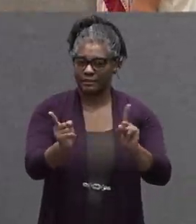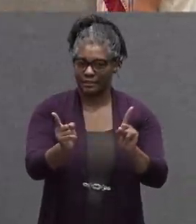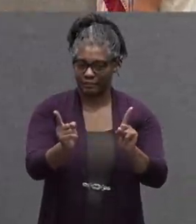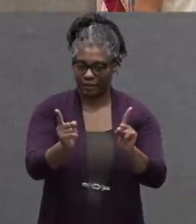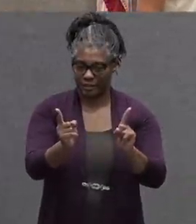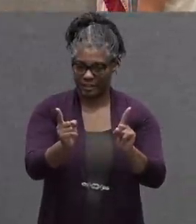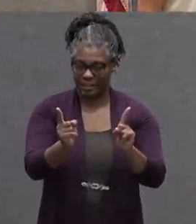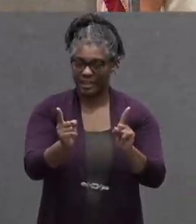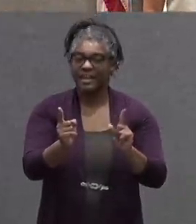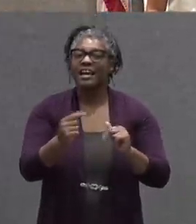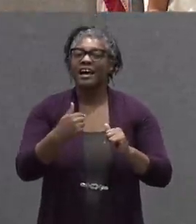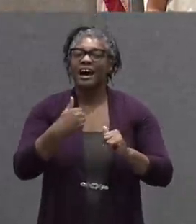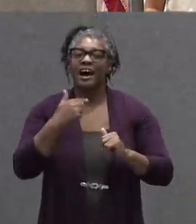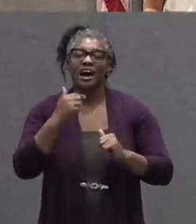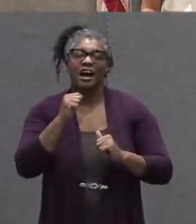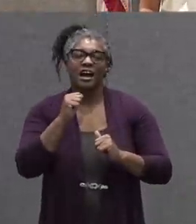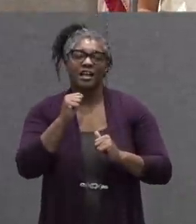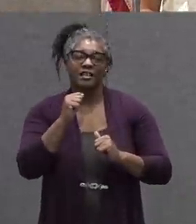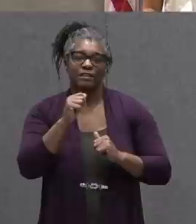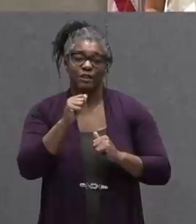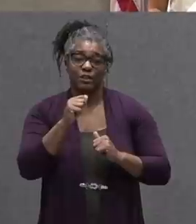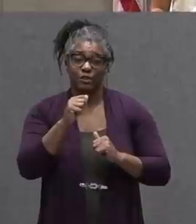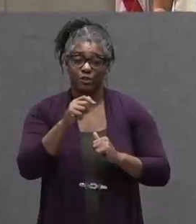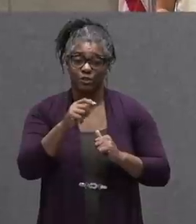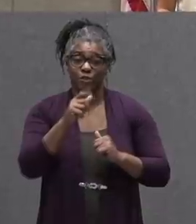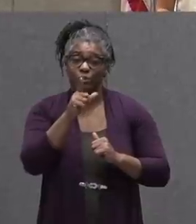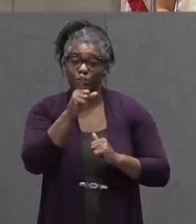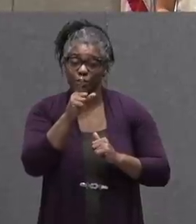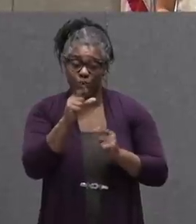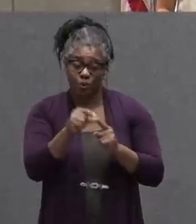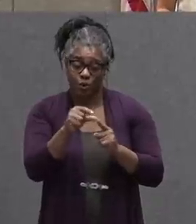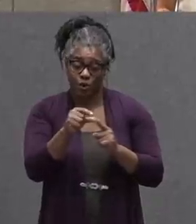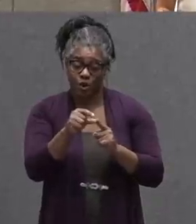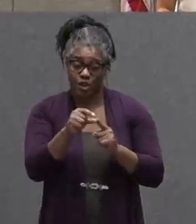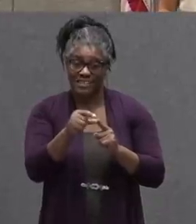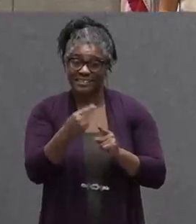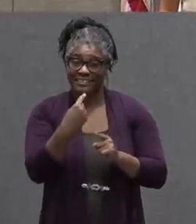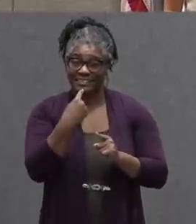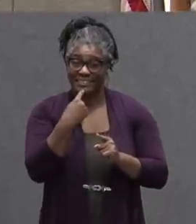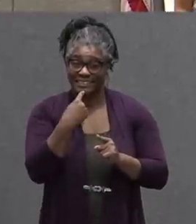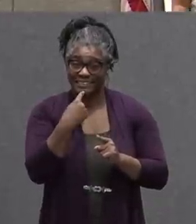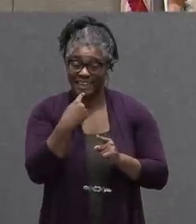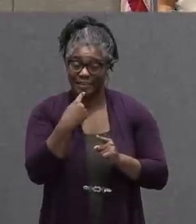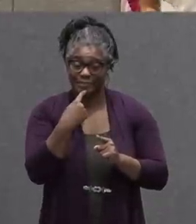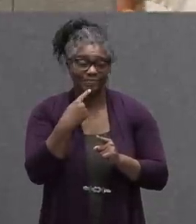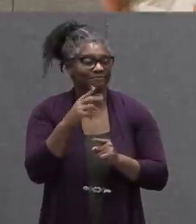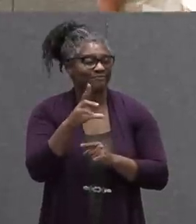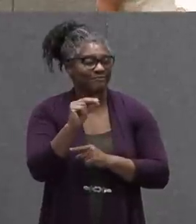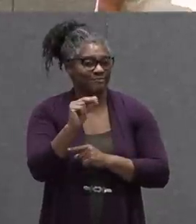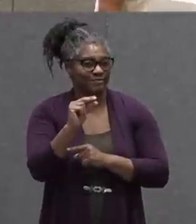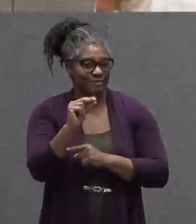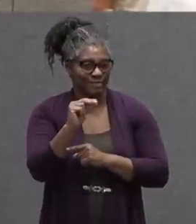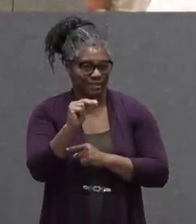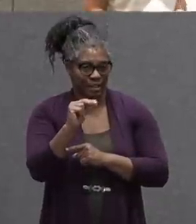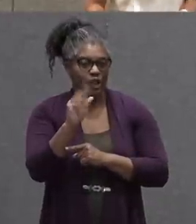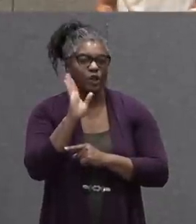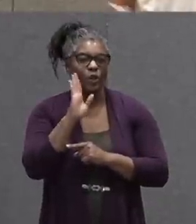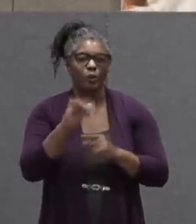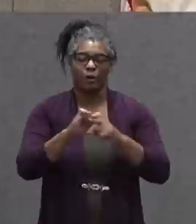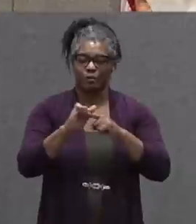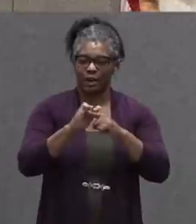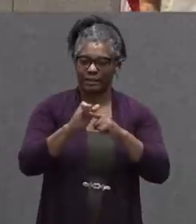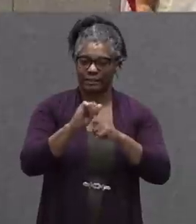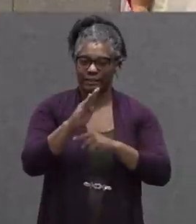my action. When I stretch the word apart, they need to blend it back together. So let's see how they do.